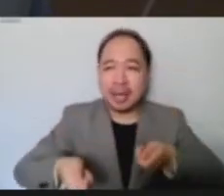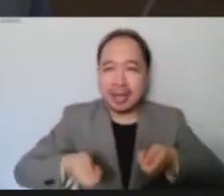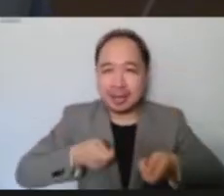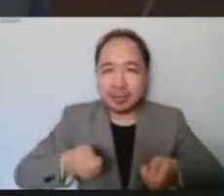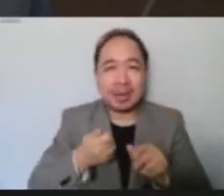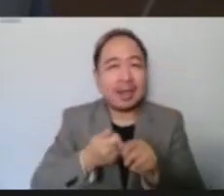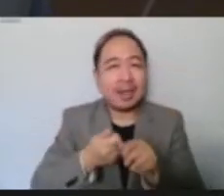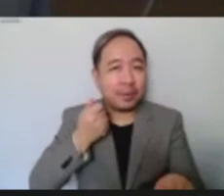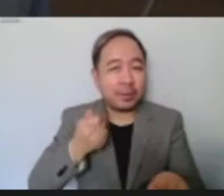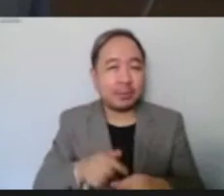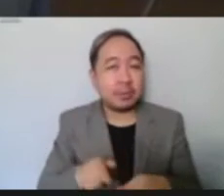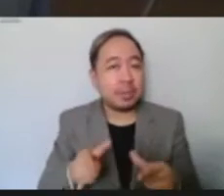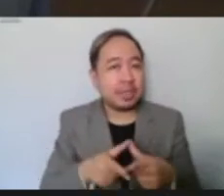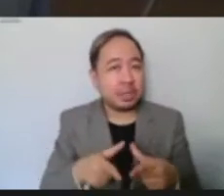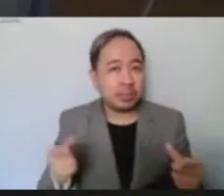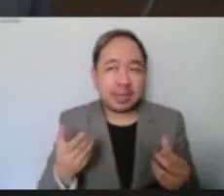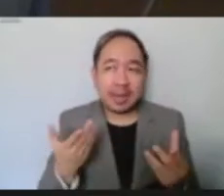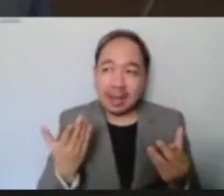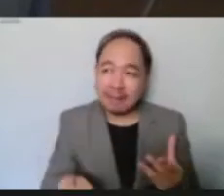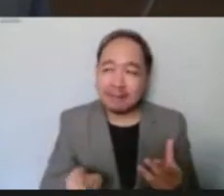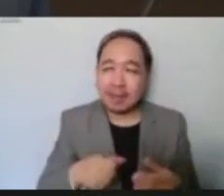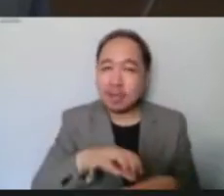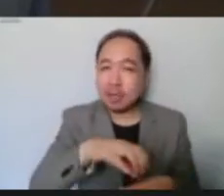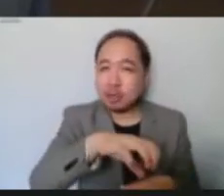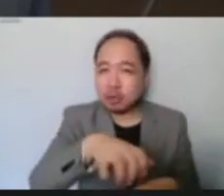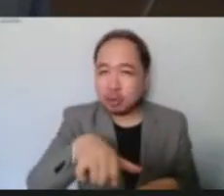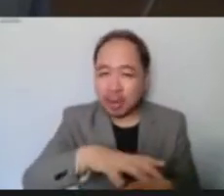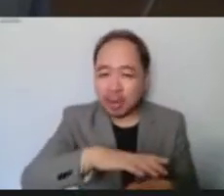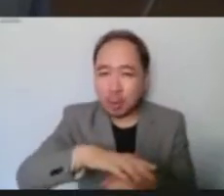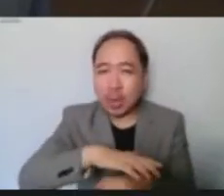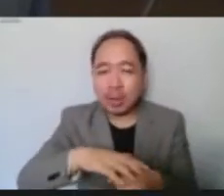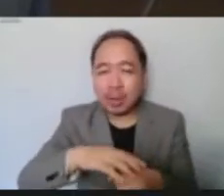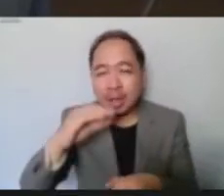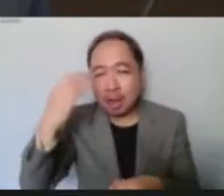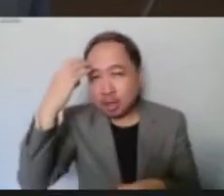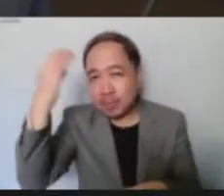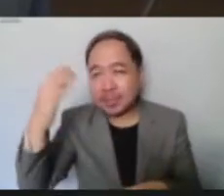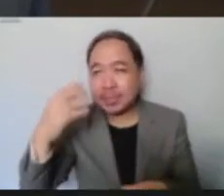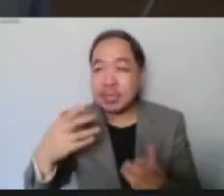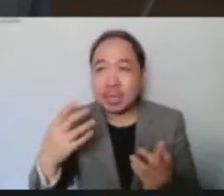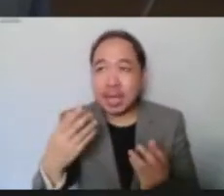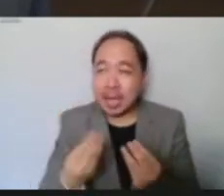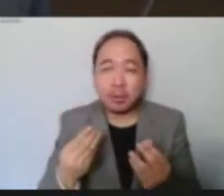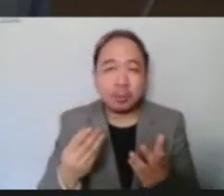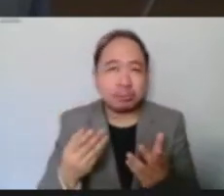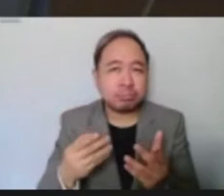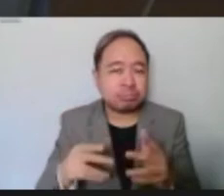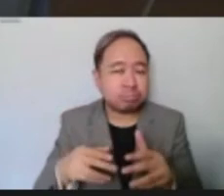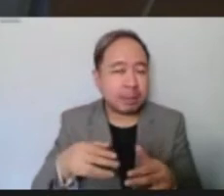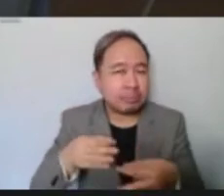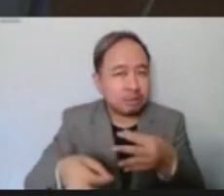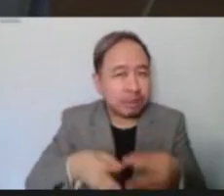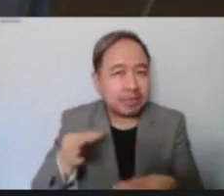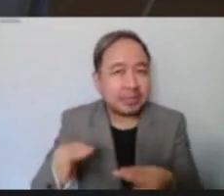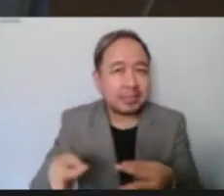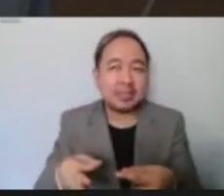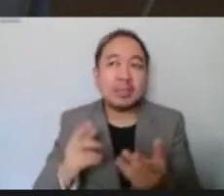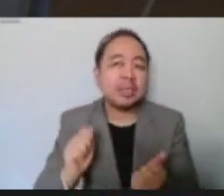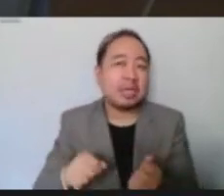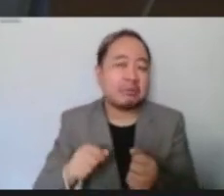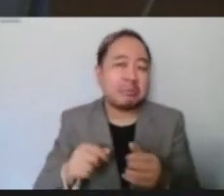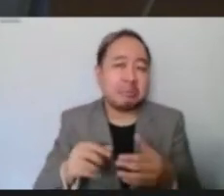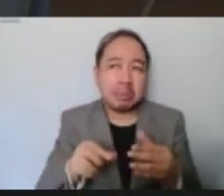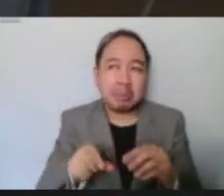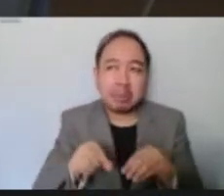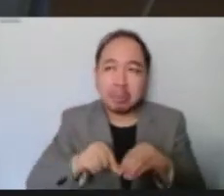actively supports local governments efforts in formulating Regional adaptation plans based on climate change adaptation act by publishing a guide